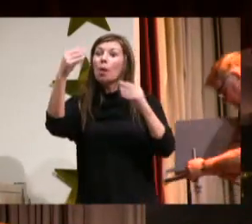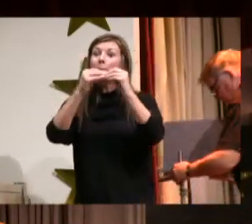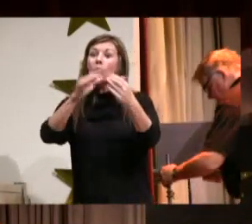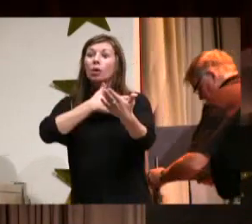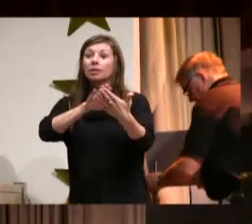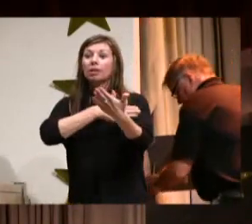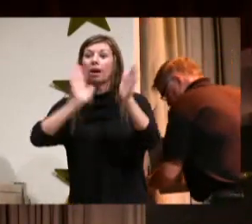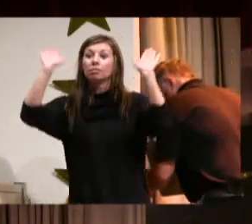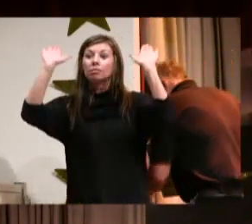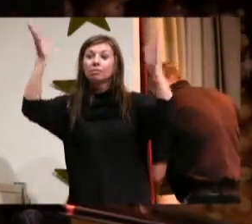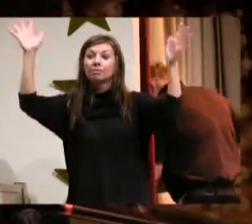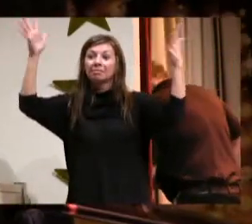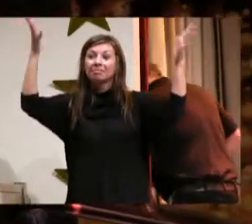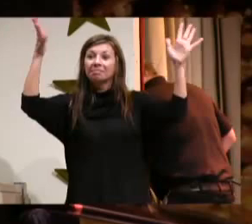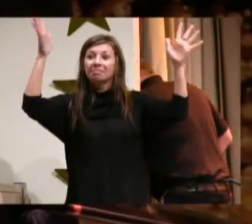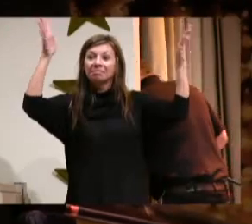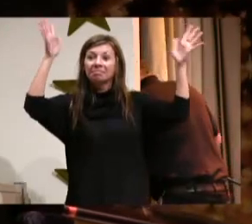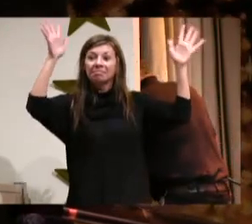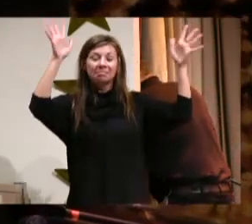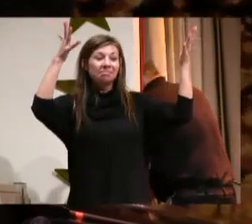song. And